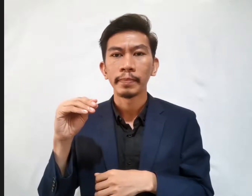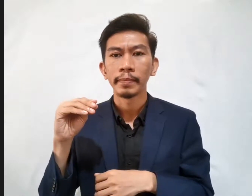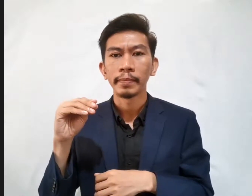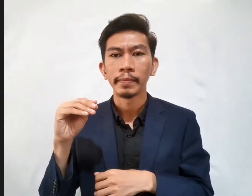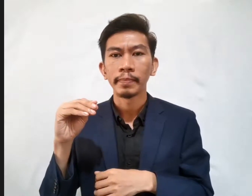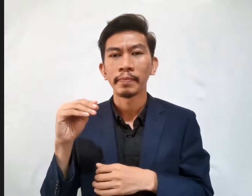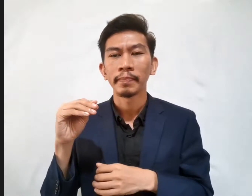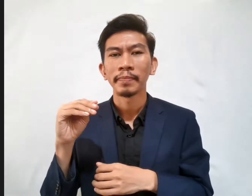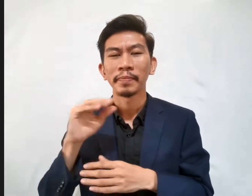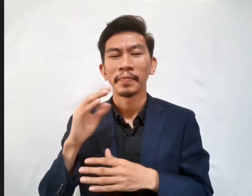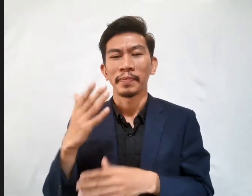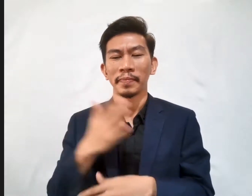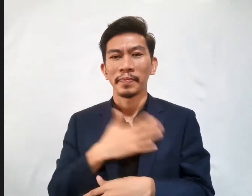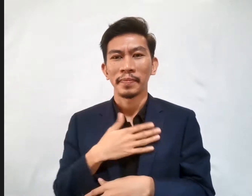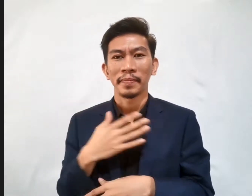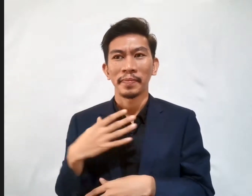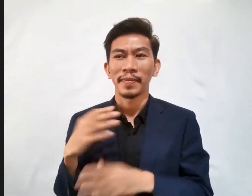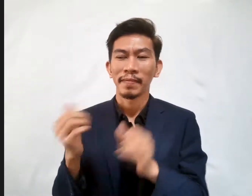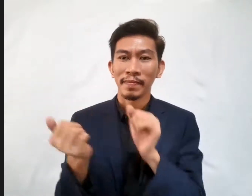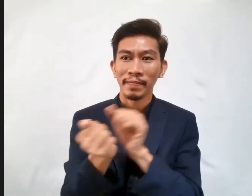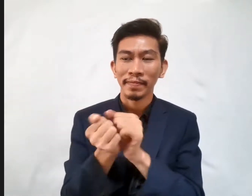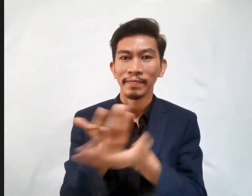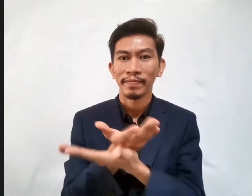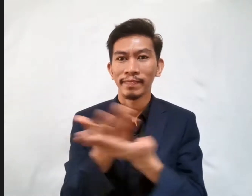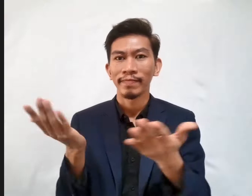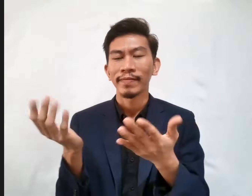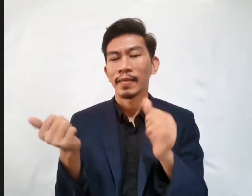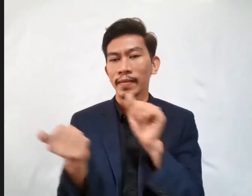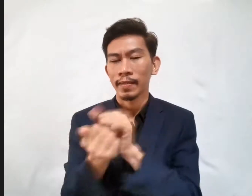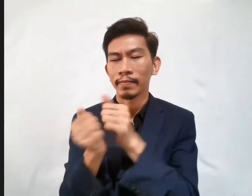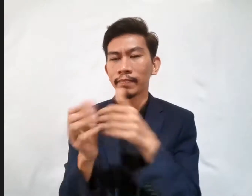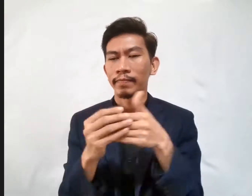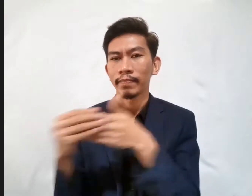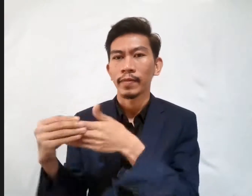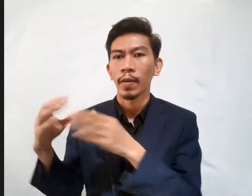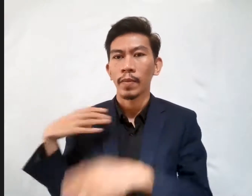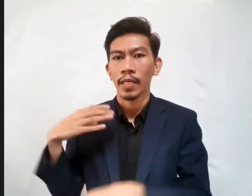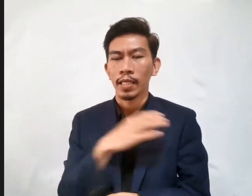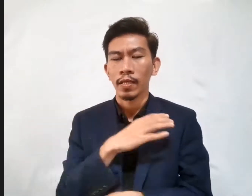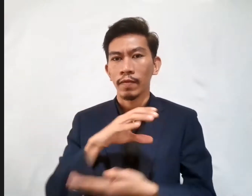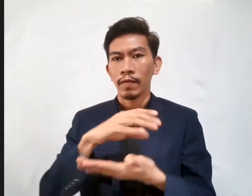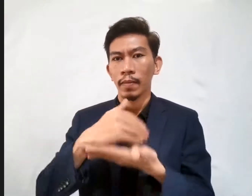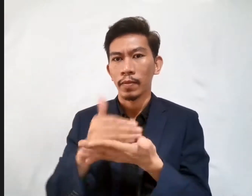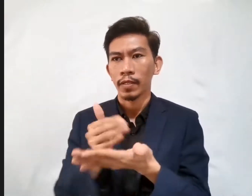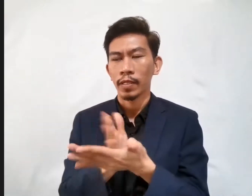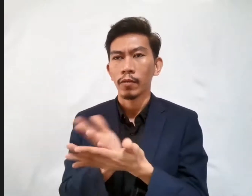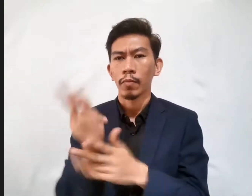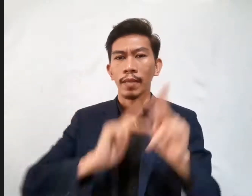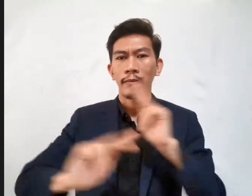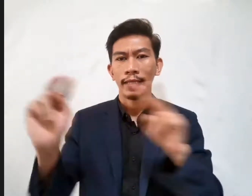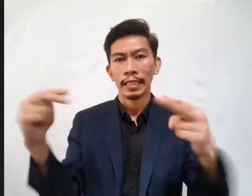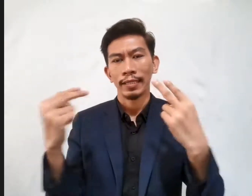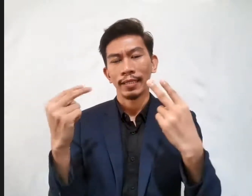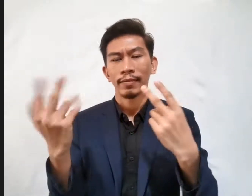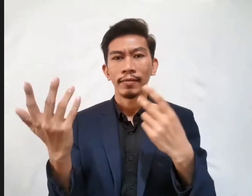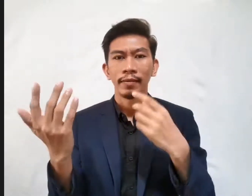to my colleague, who's also a vice chairman of the Committee on Appropriations. For the people who are watching who don't understand the